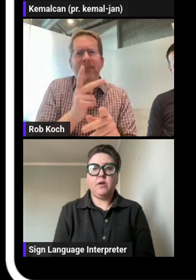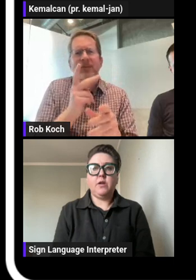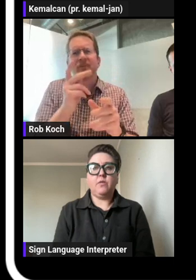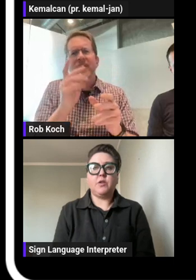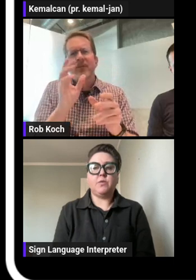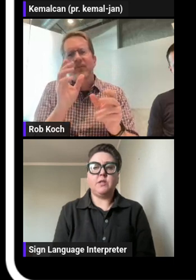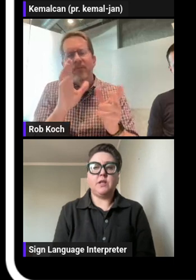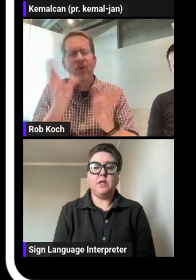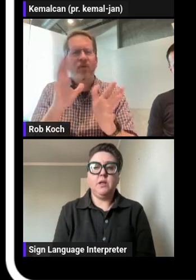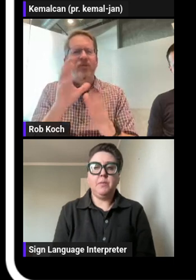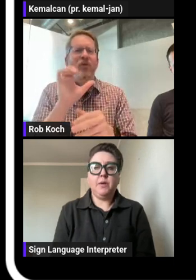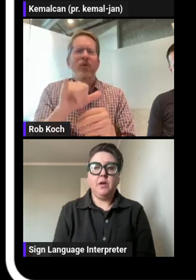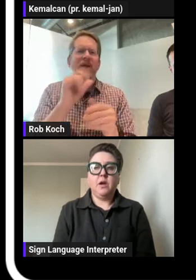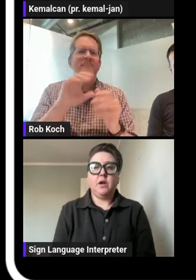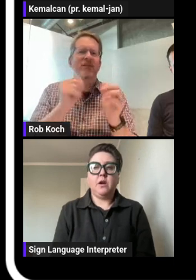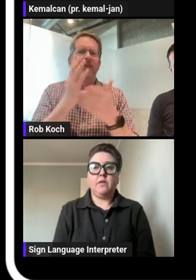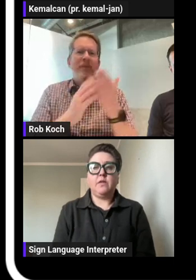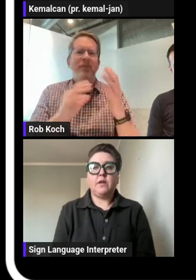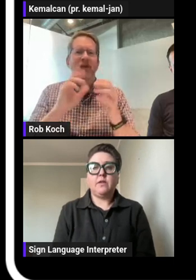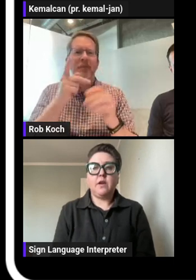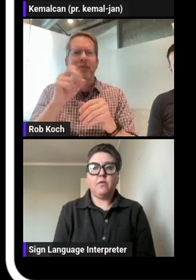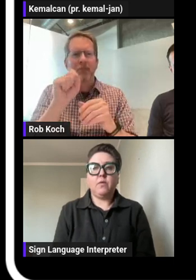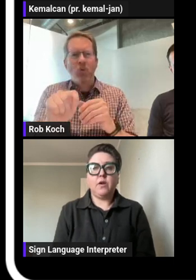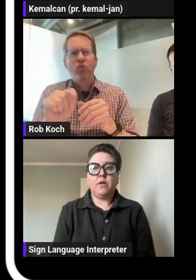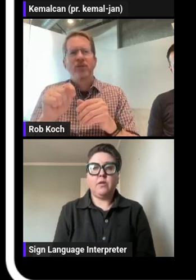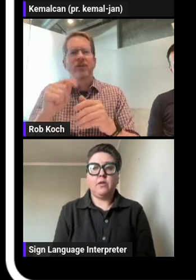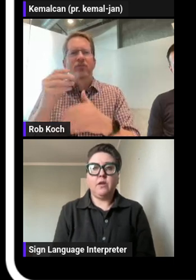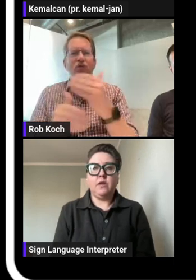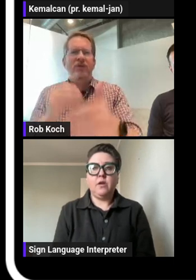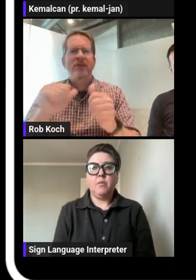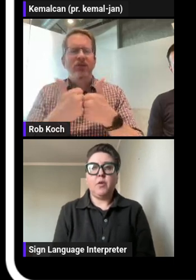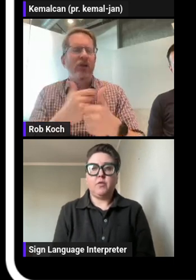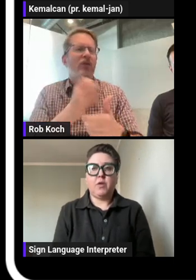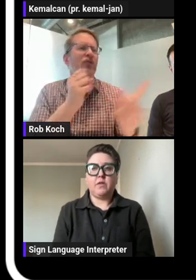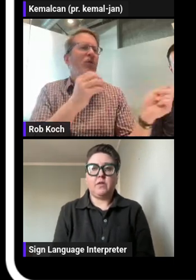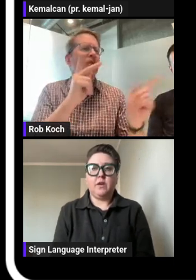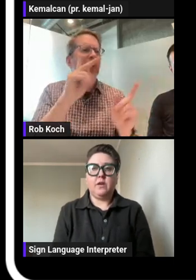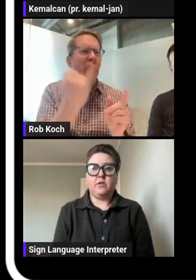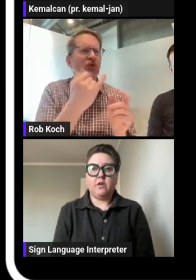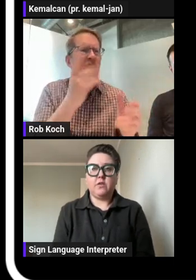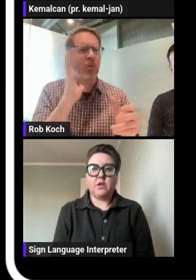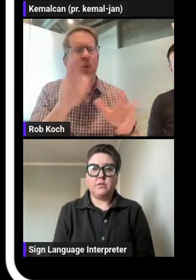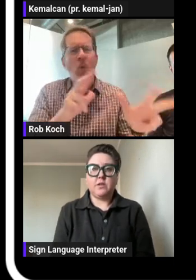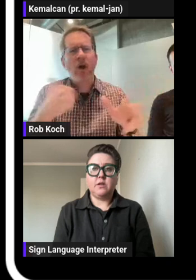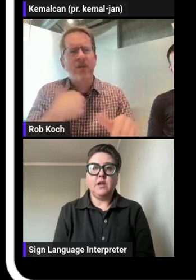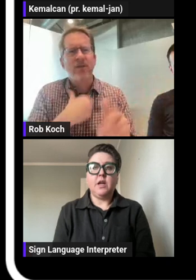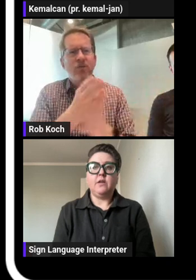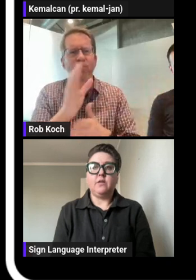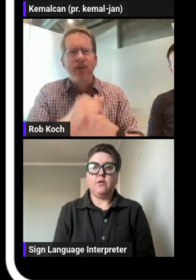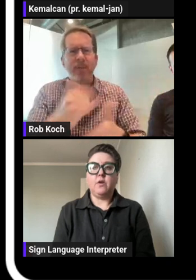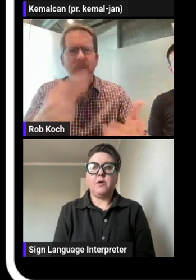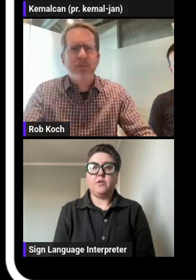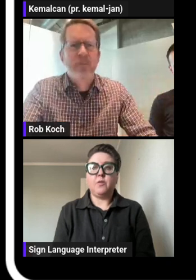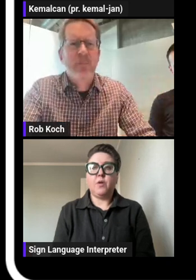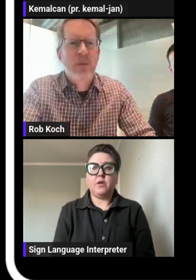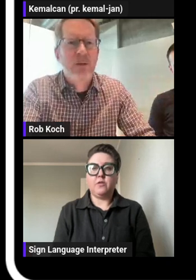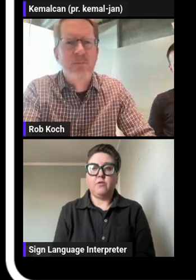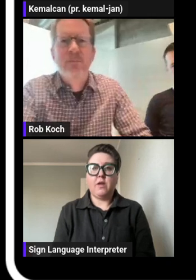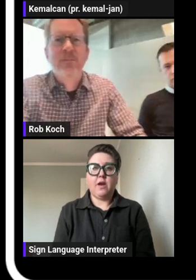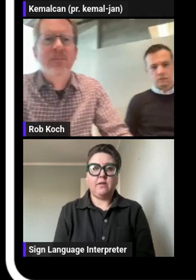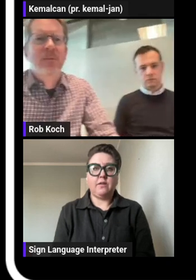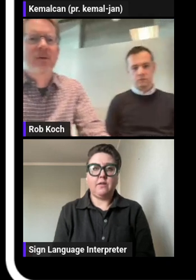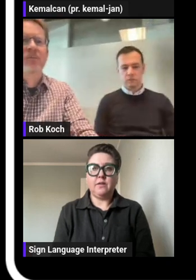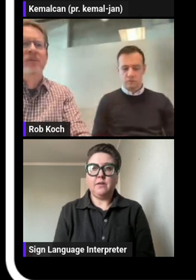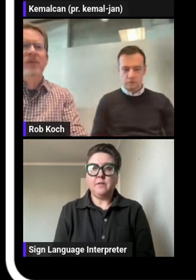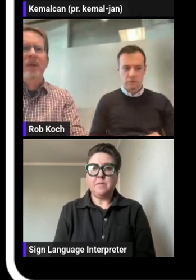the right one and which one to keep. So that's kind of where the post-processing challenge comes in. And so Kemalcan will walk us